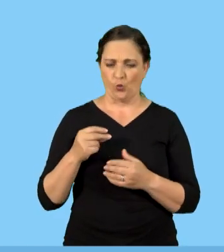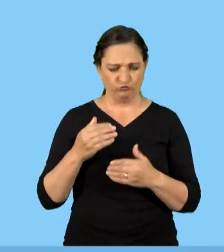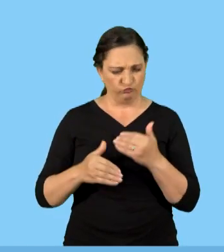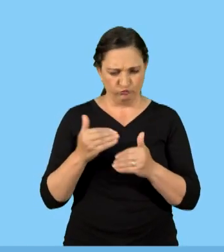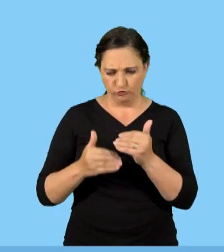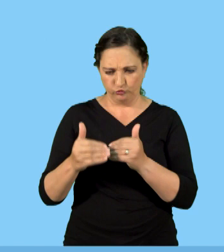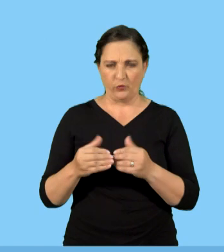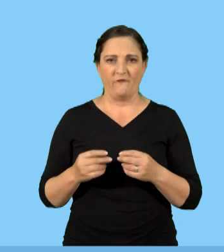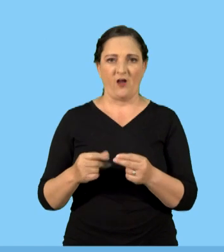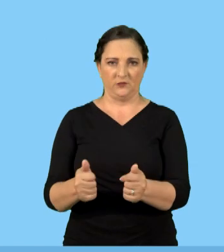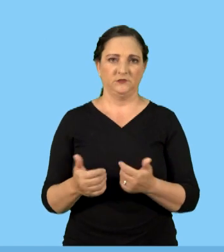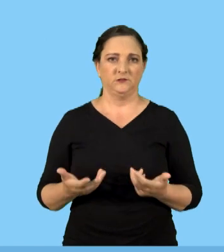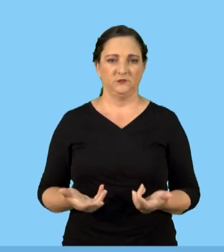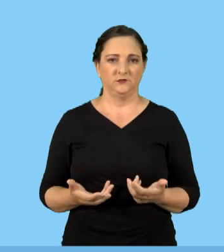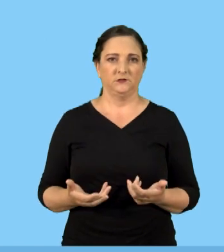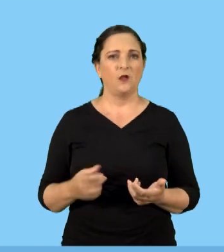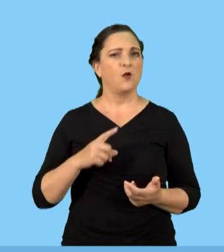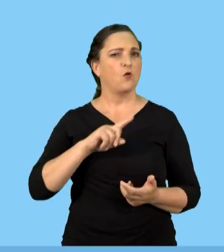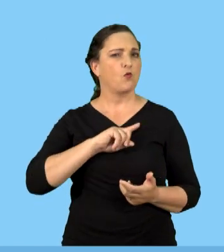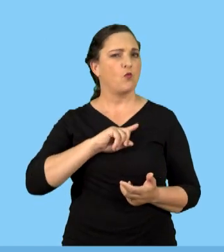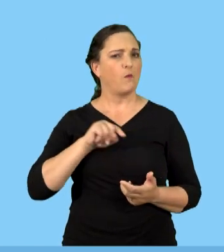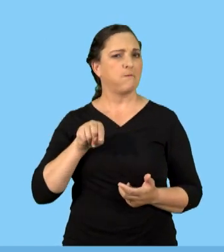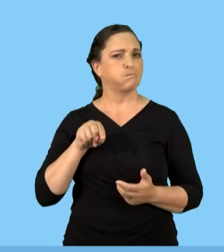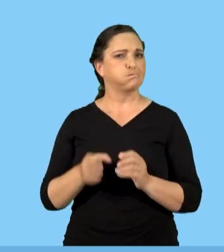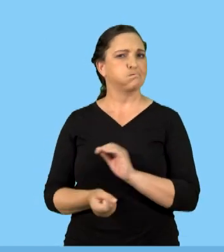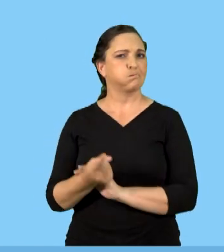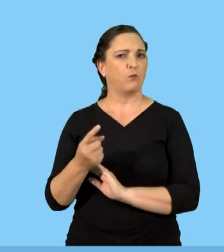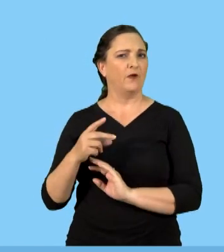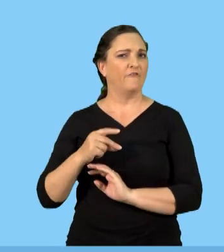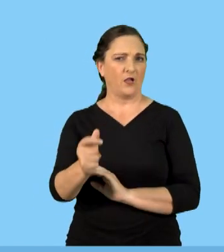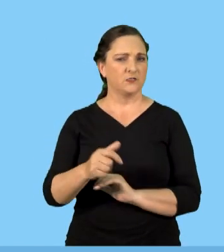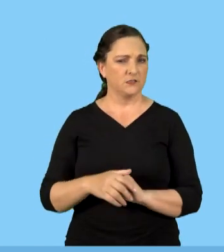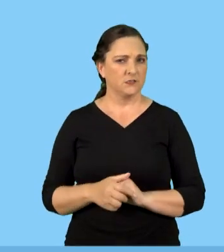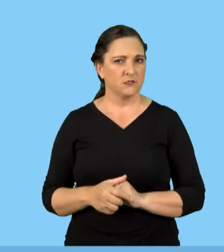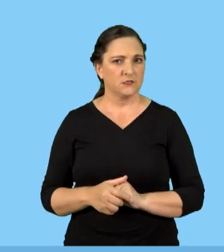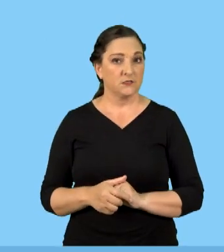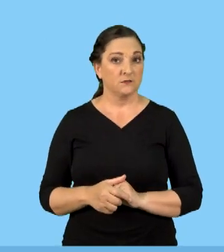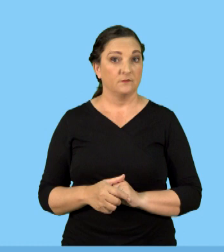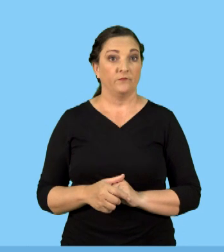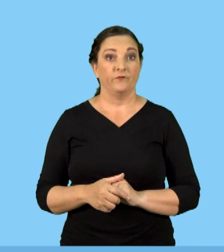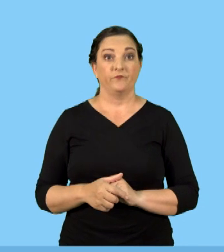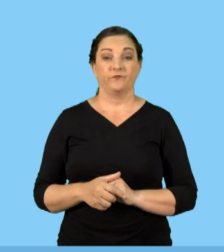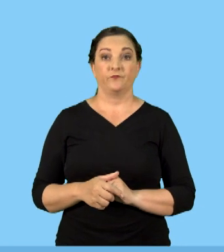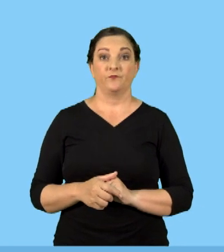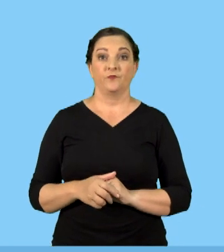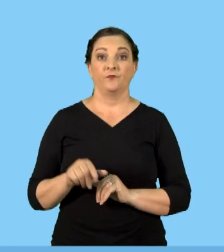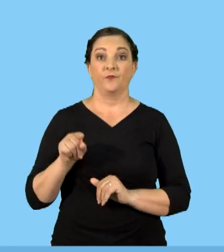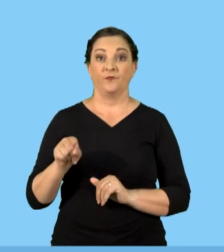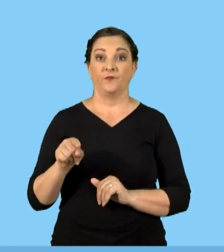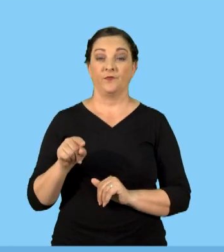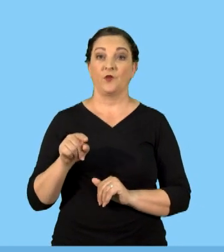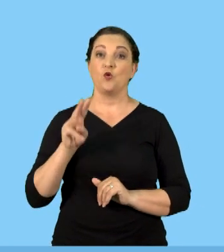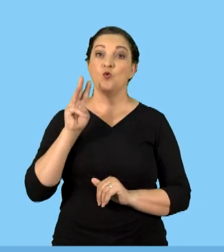ocean, that rusting process is going to occur faster. And why does it then occur faster near the ocean? That is